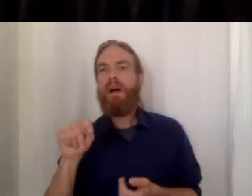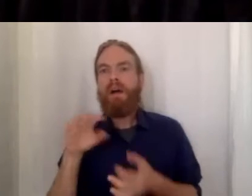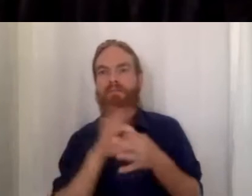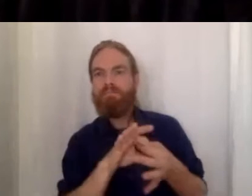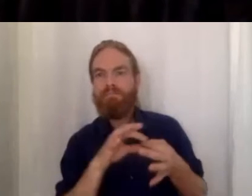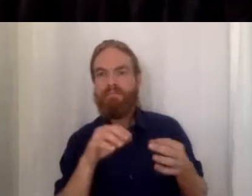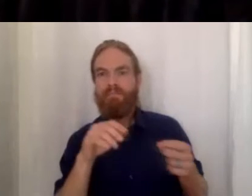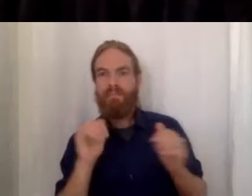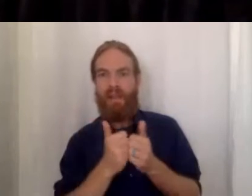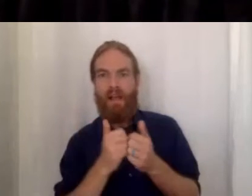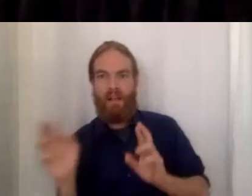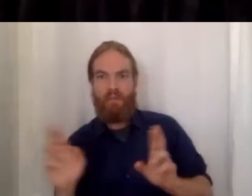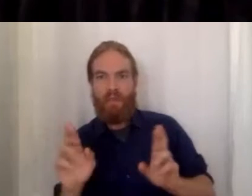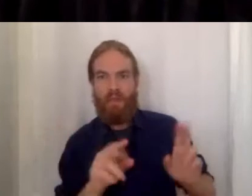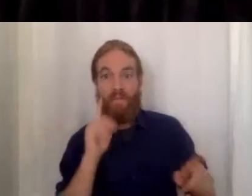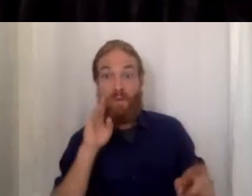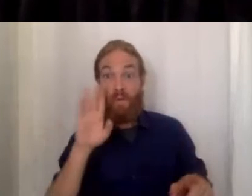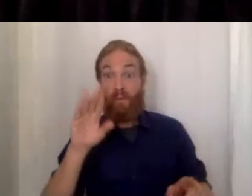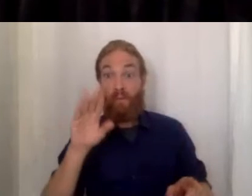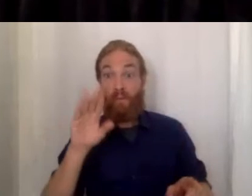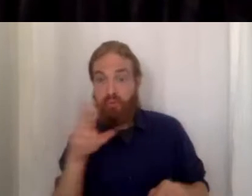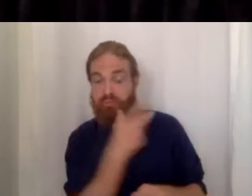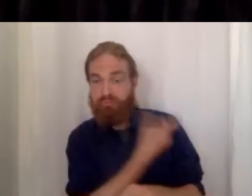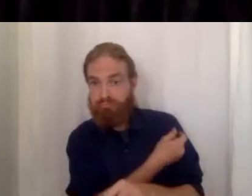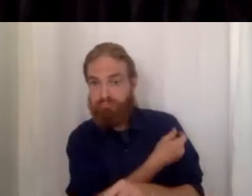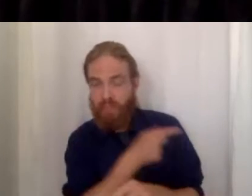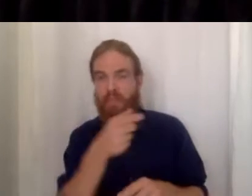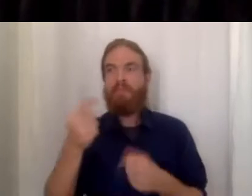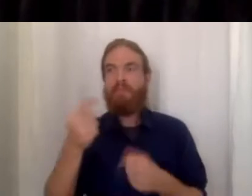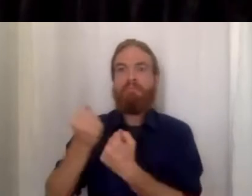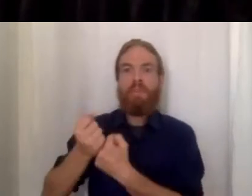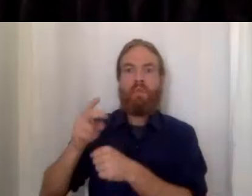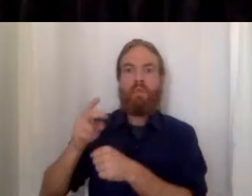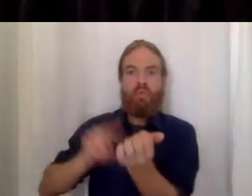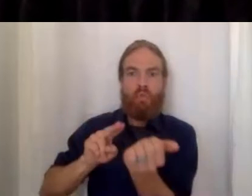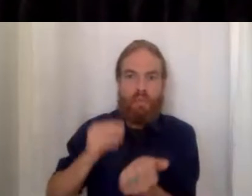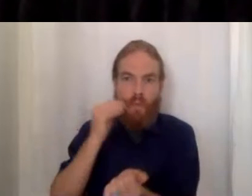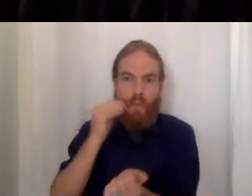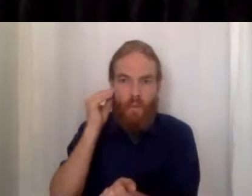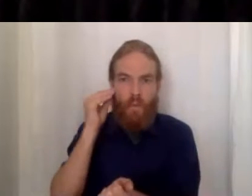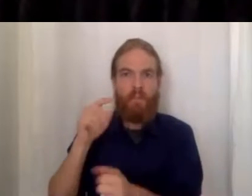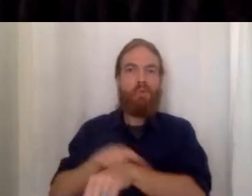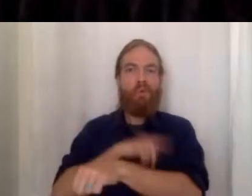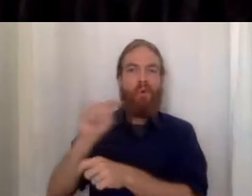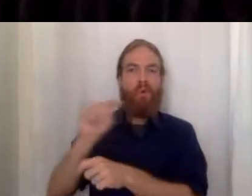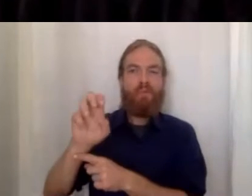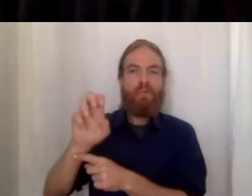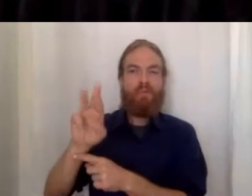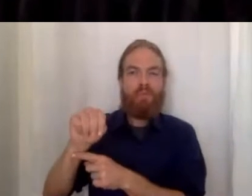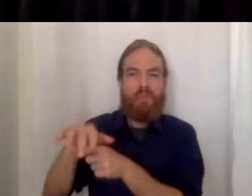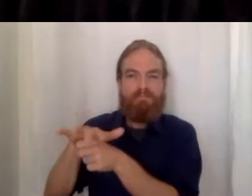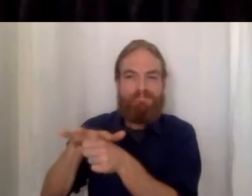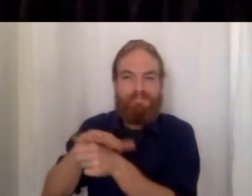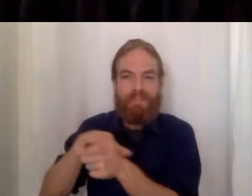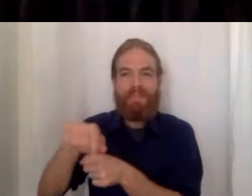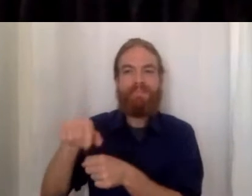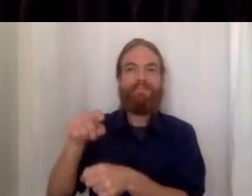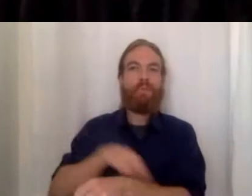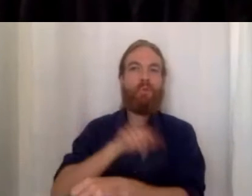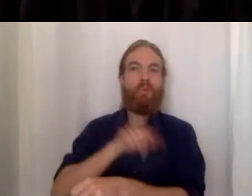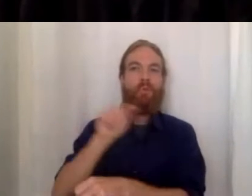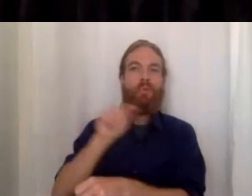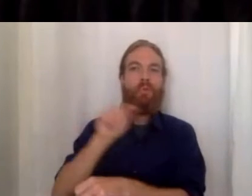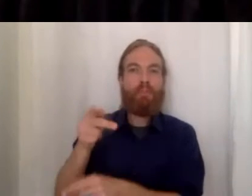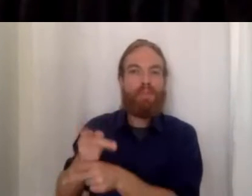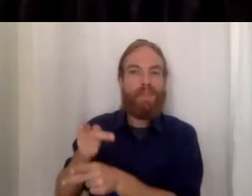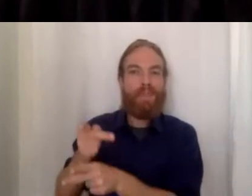and long-term care facilities. But there's a number of activities that are new and that are stepped up preventative actions beyond what we